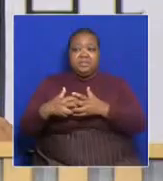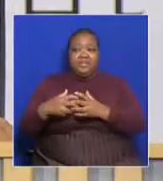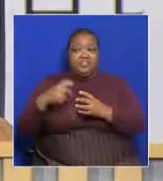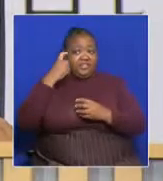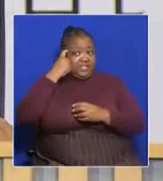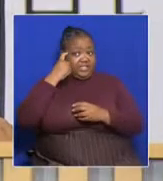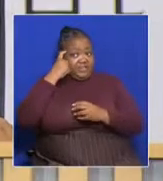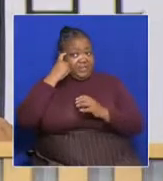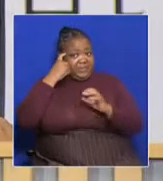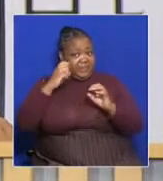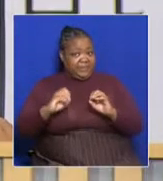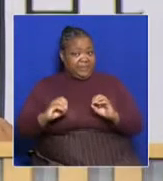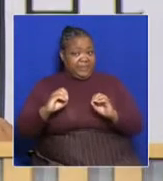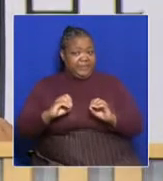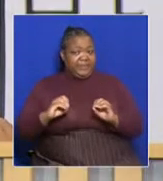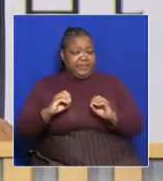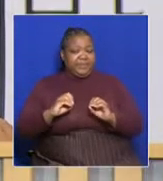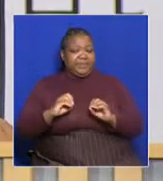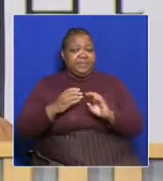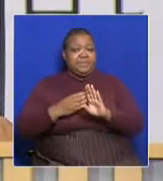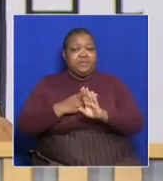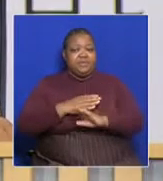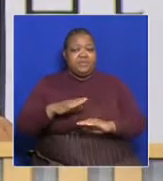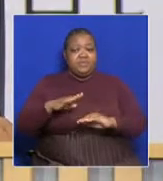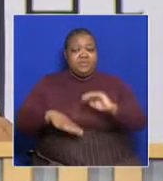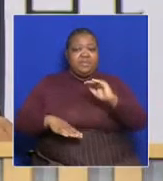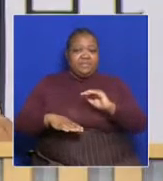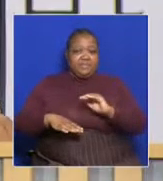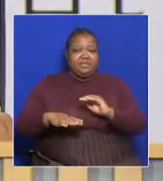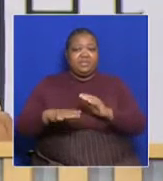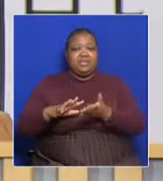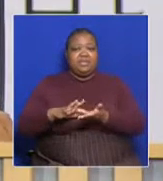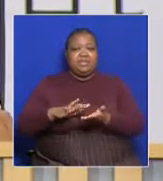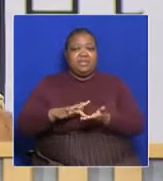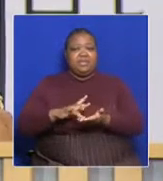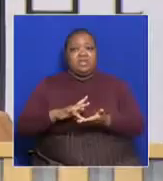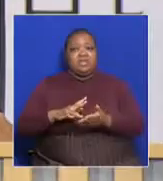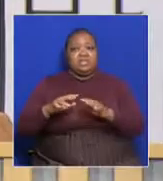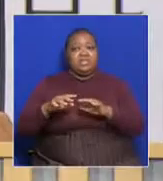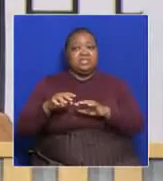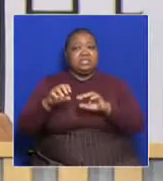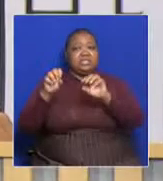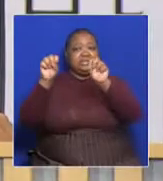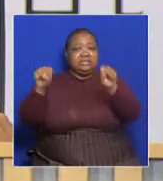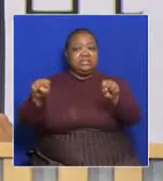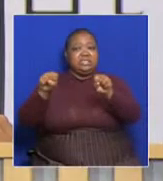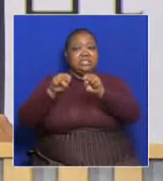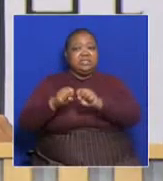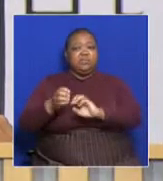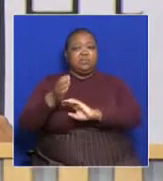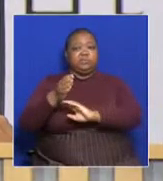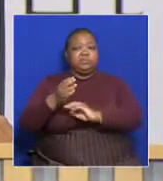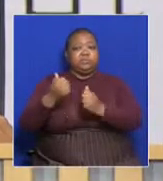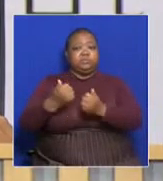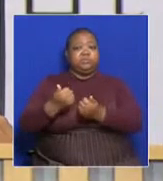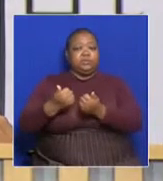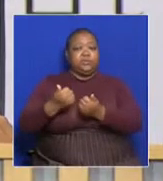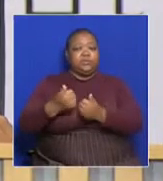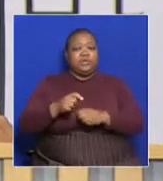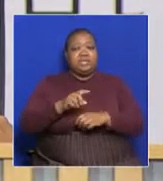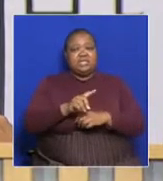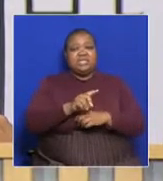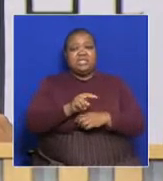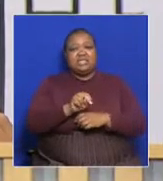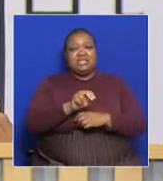has been charged before that his prints are on the system, even DNA. Yes. The same applies to that. So I'm saying,